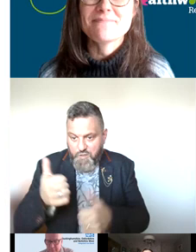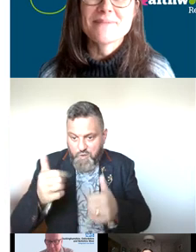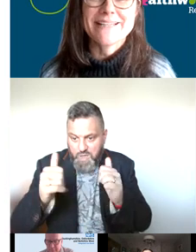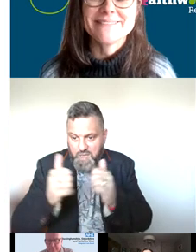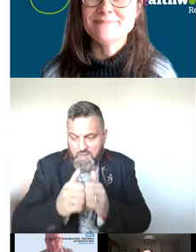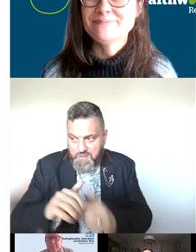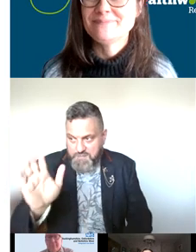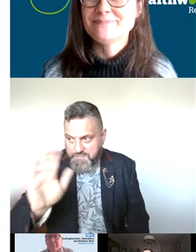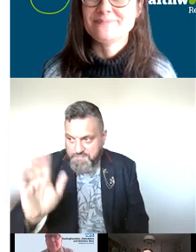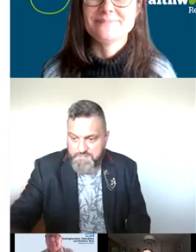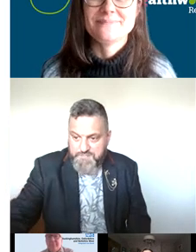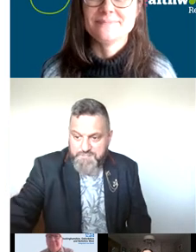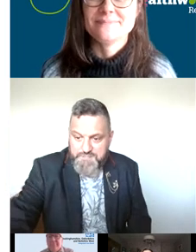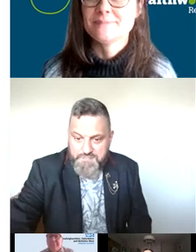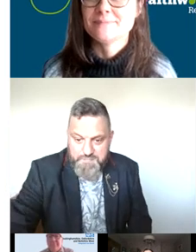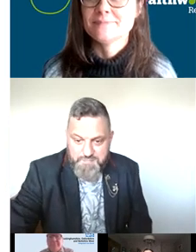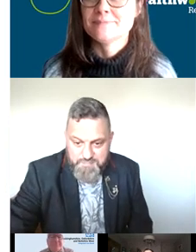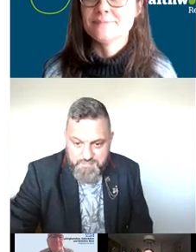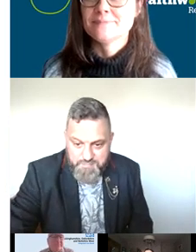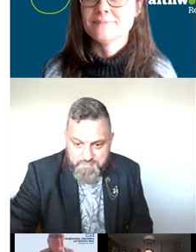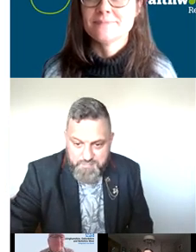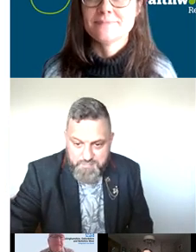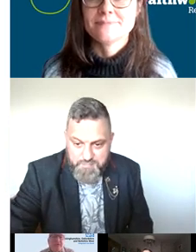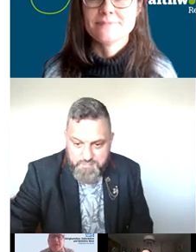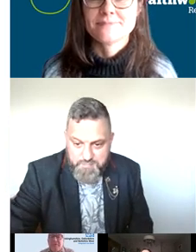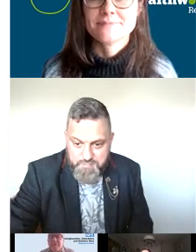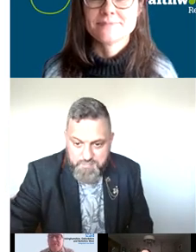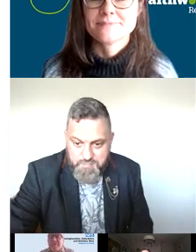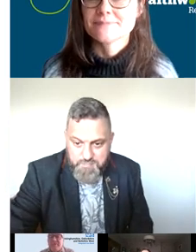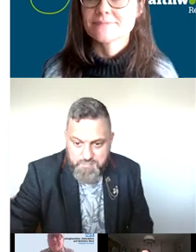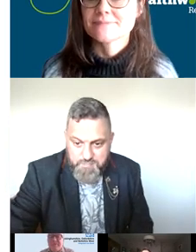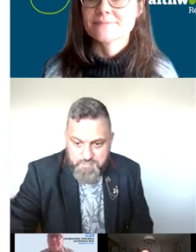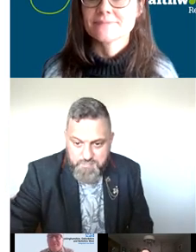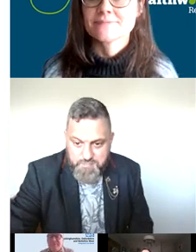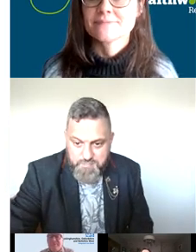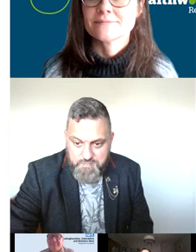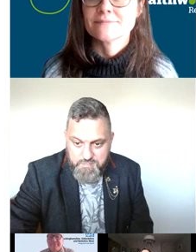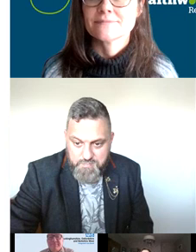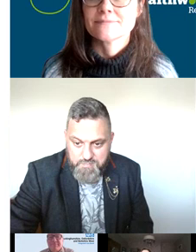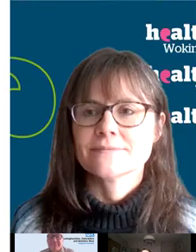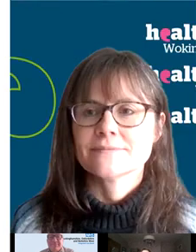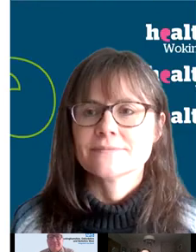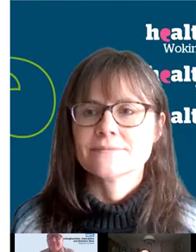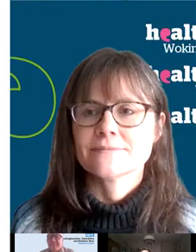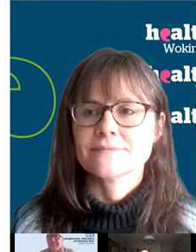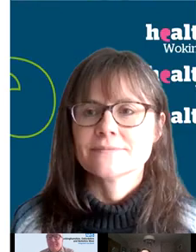Thank you. Bye bye. Thanks, everybody. Thanks, Sarah. Thank you, Sarah. Thank you.